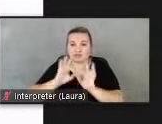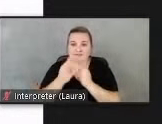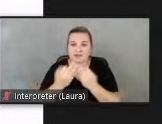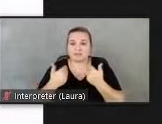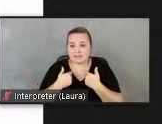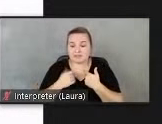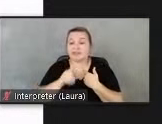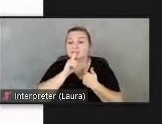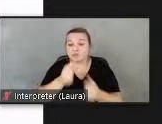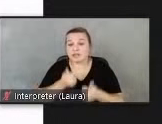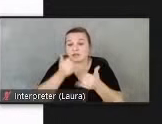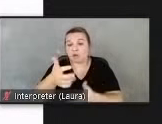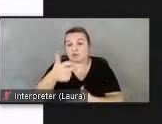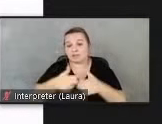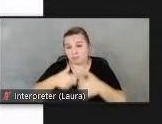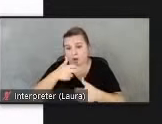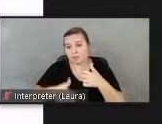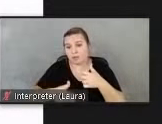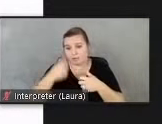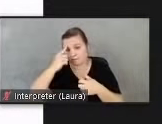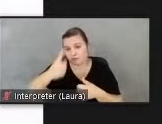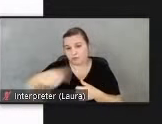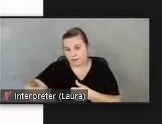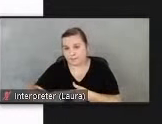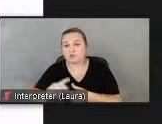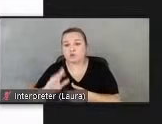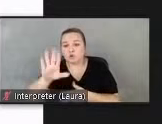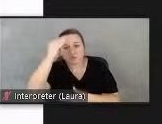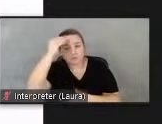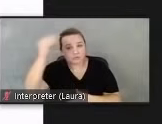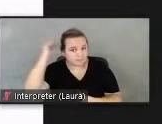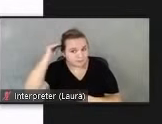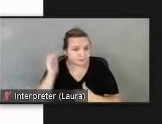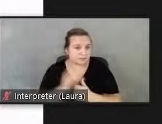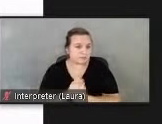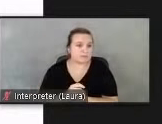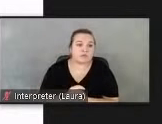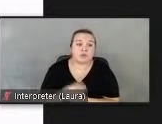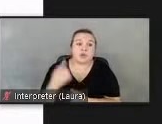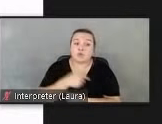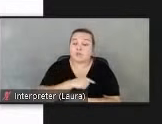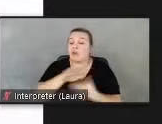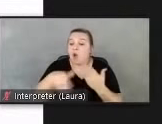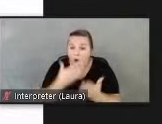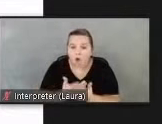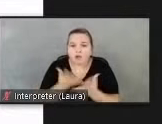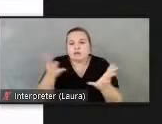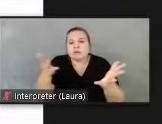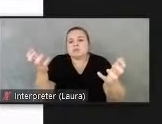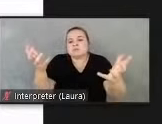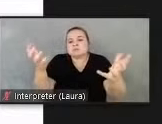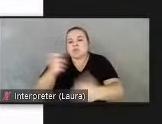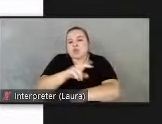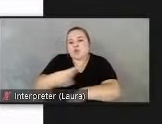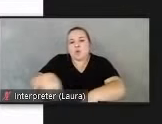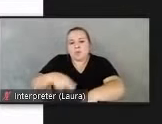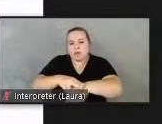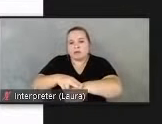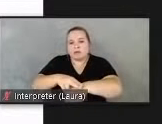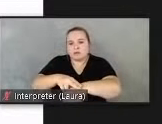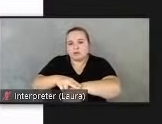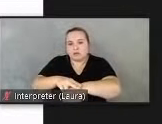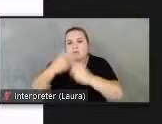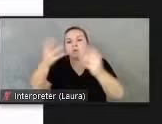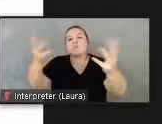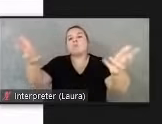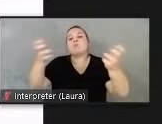posing a problem for them, so keep that in mind. But we all have a desire for normalcy. We all have the desire for normalcy. We all